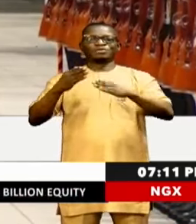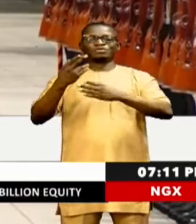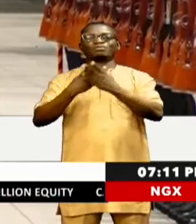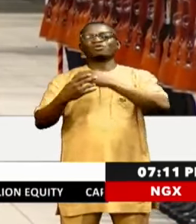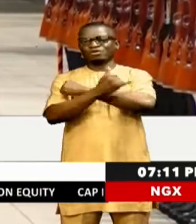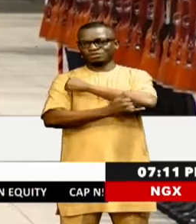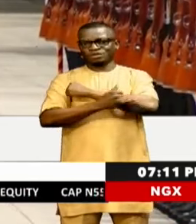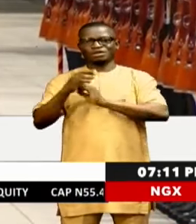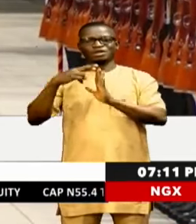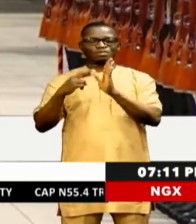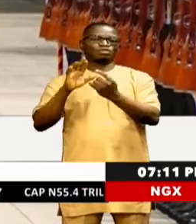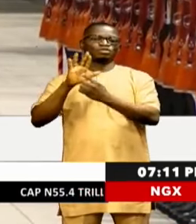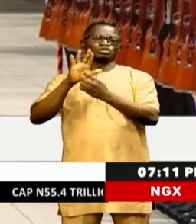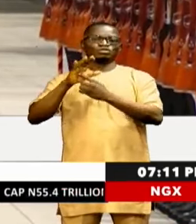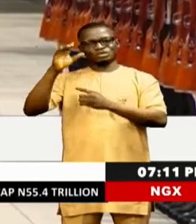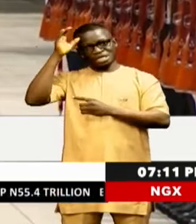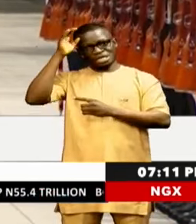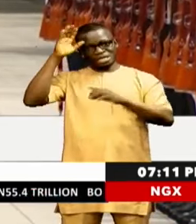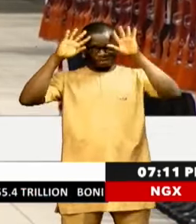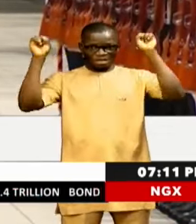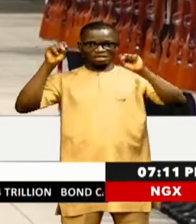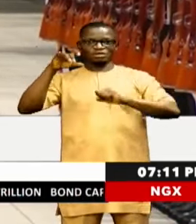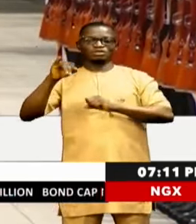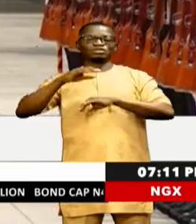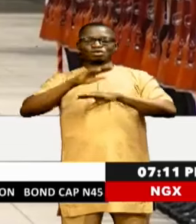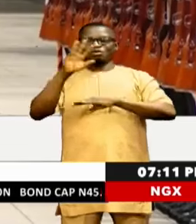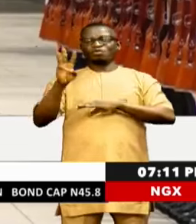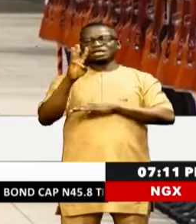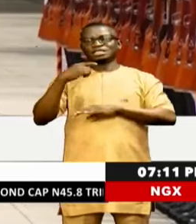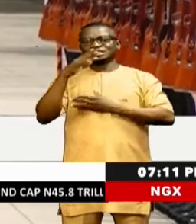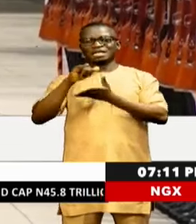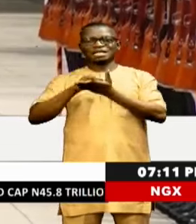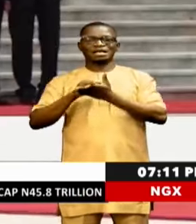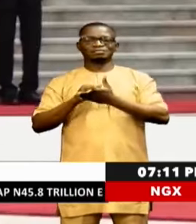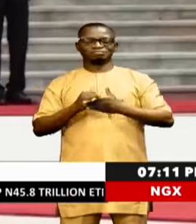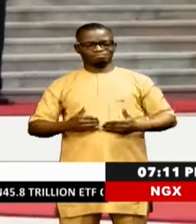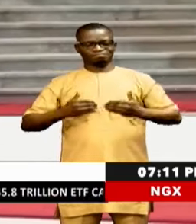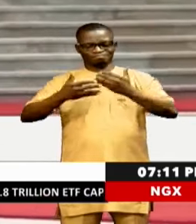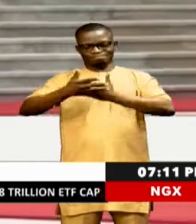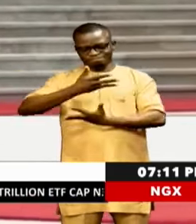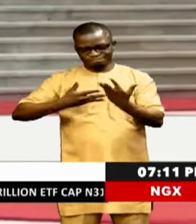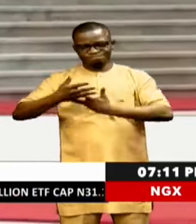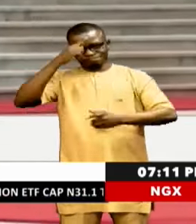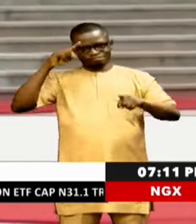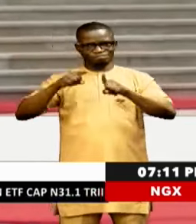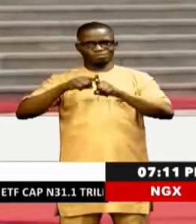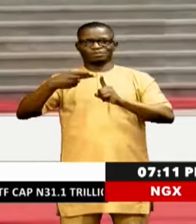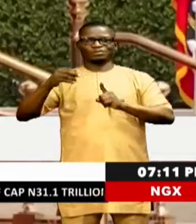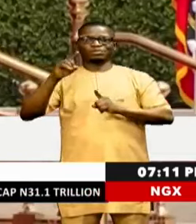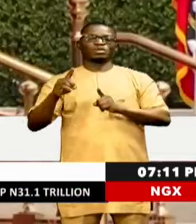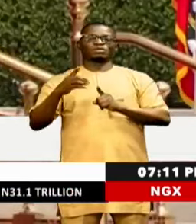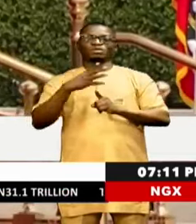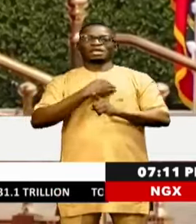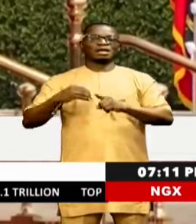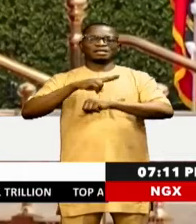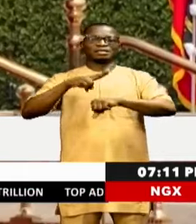say Chinese President Xi Jinping on Wednesday said lasting good neighborliness, comprehensive strategic coordination,